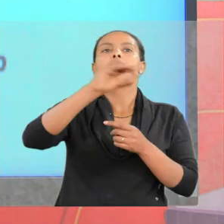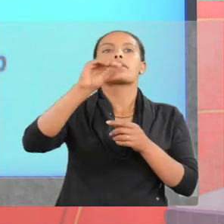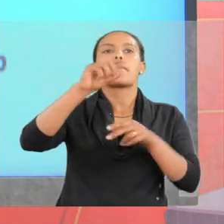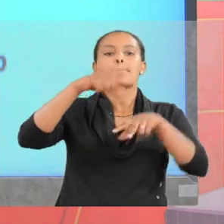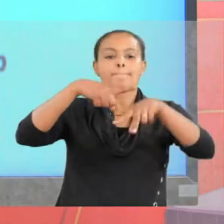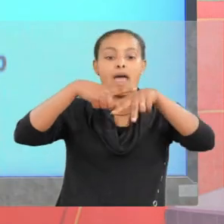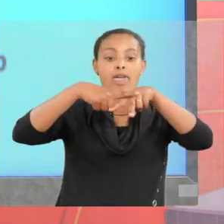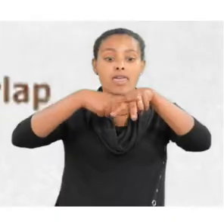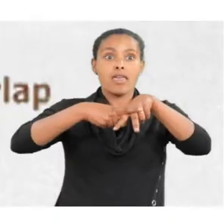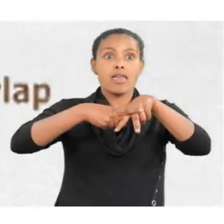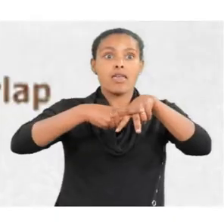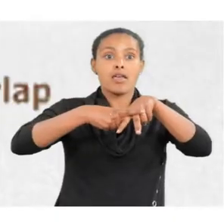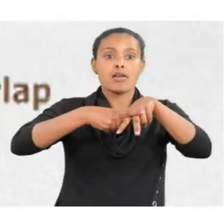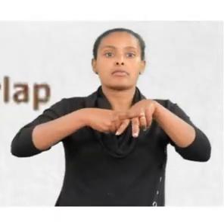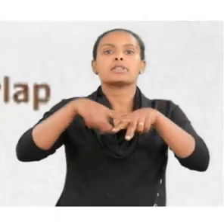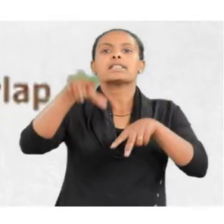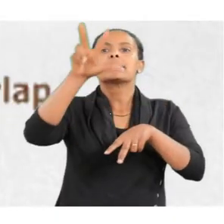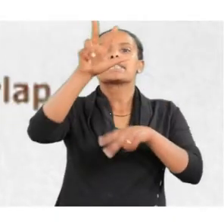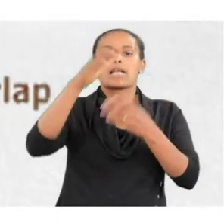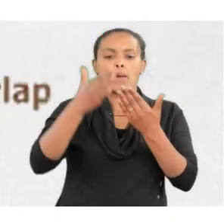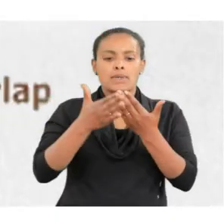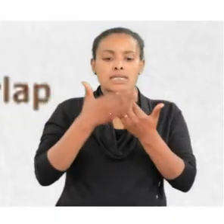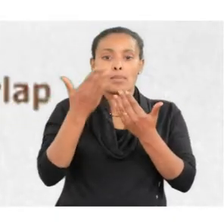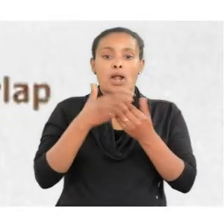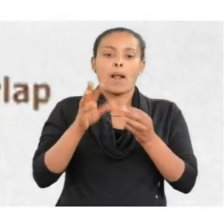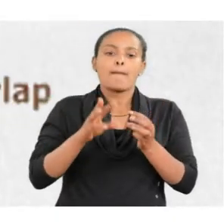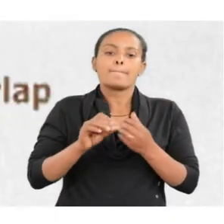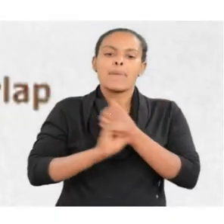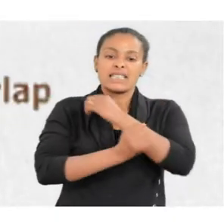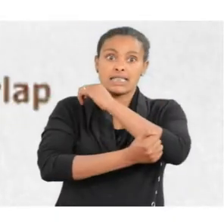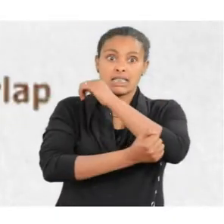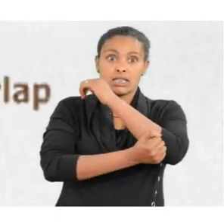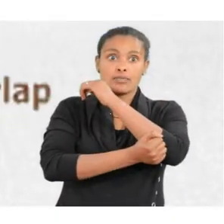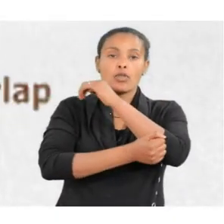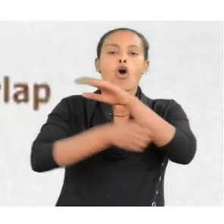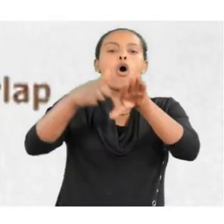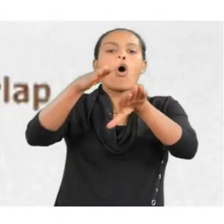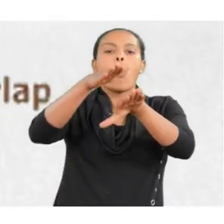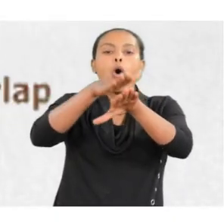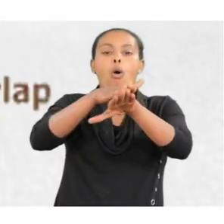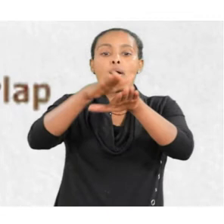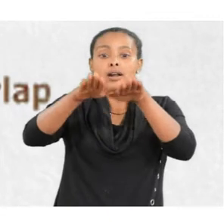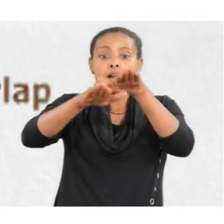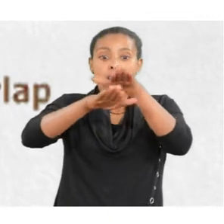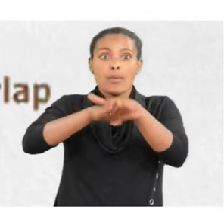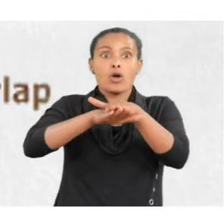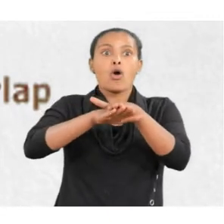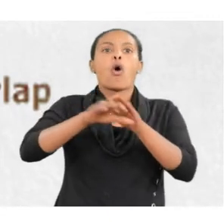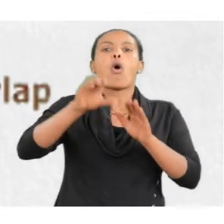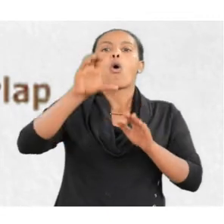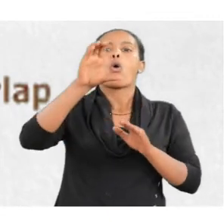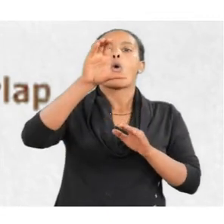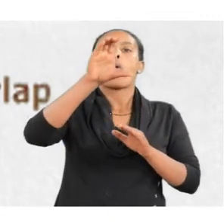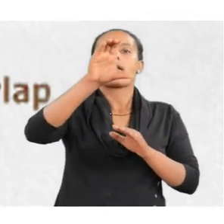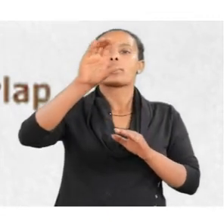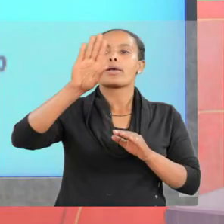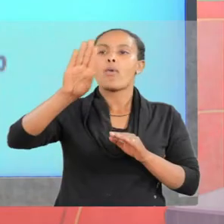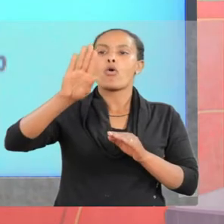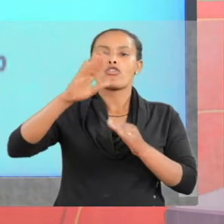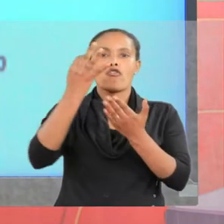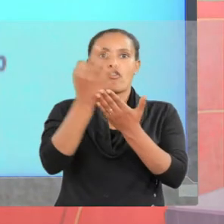bonds. Three simple basic types of atomic orbital overlap leads to covalent bond